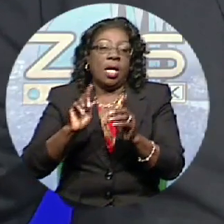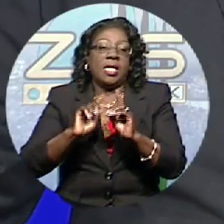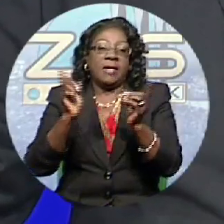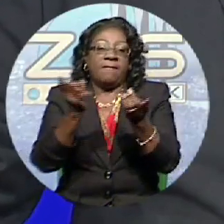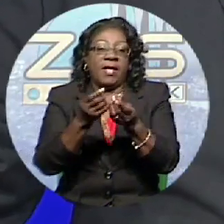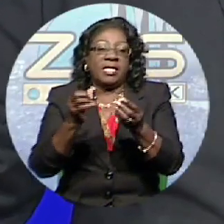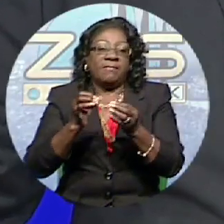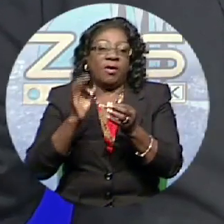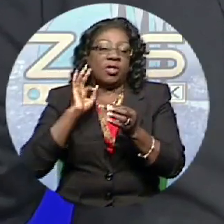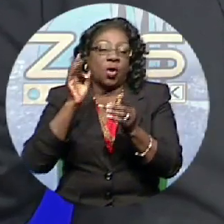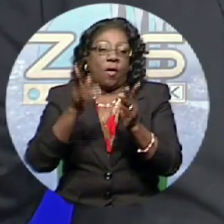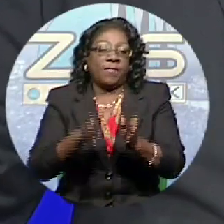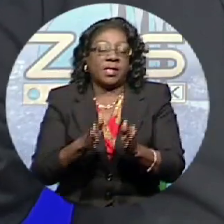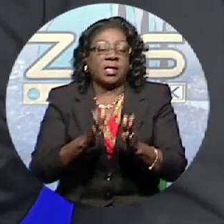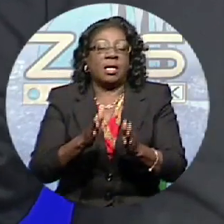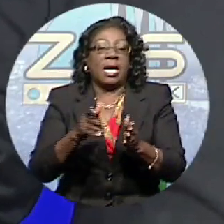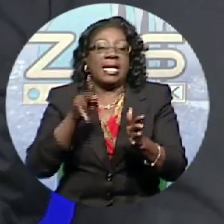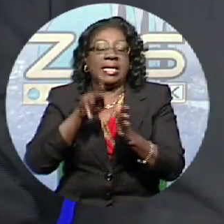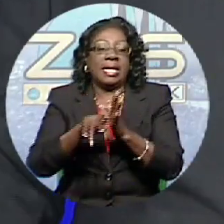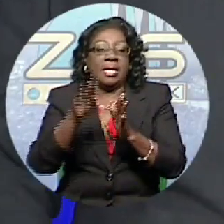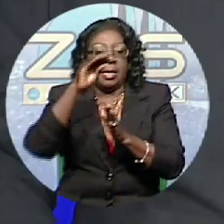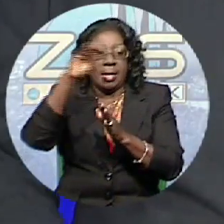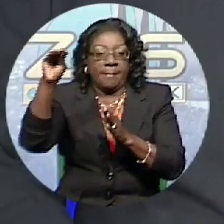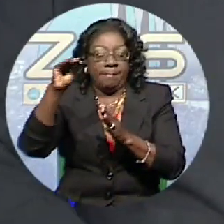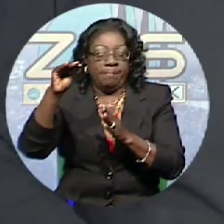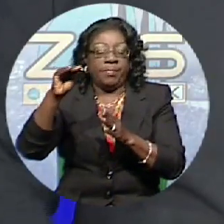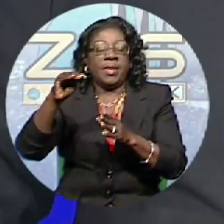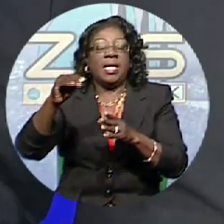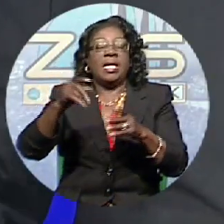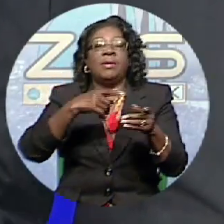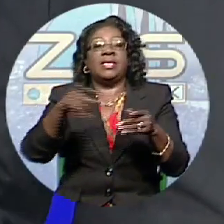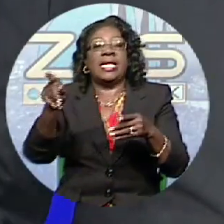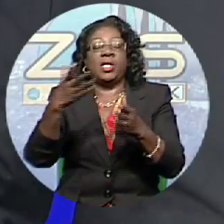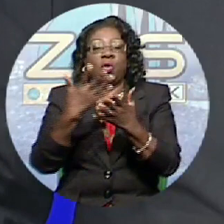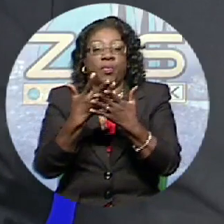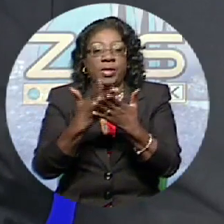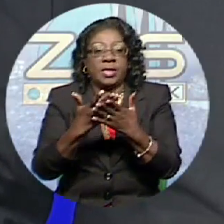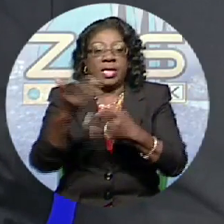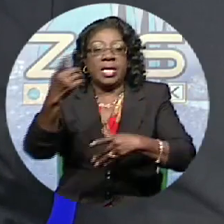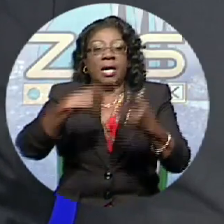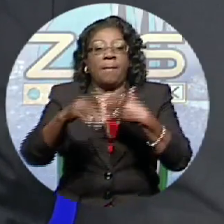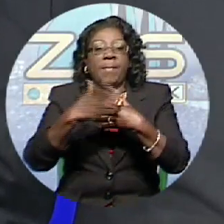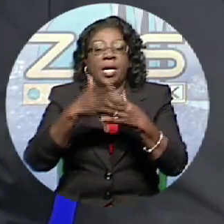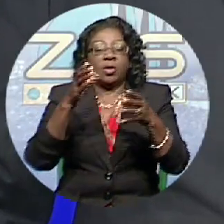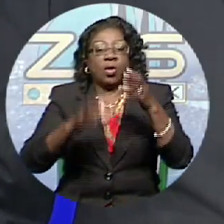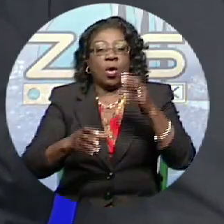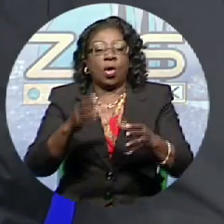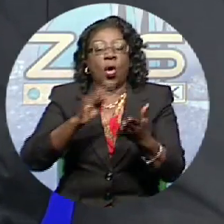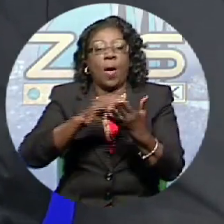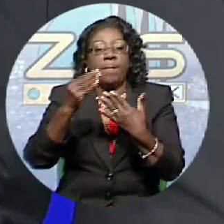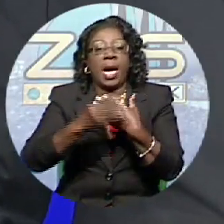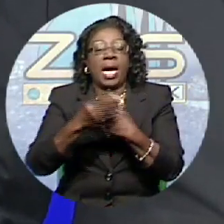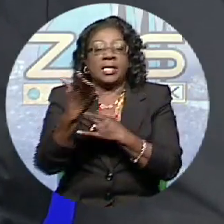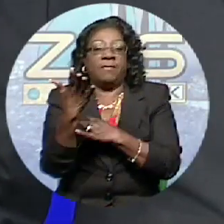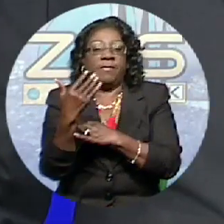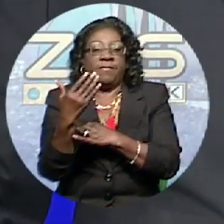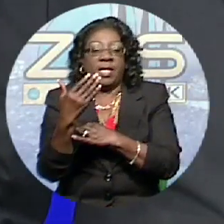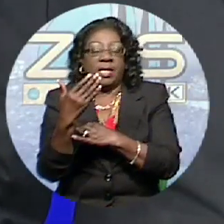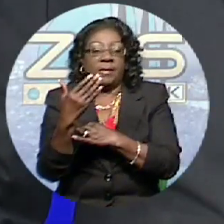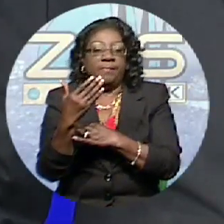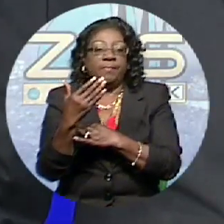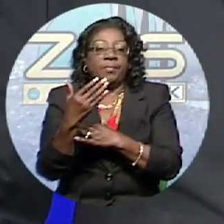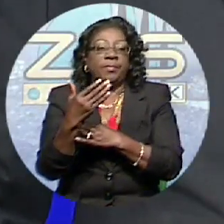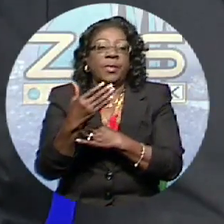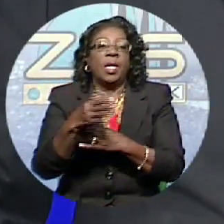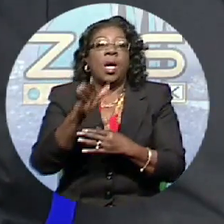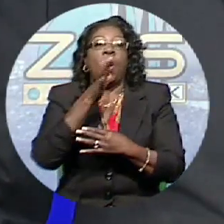stomach. In court, bail was denied and Roll was remanded to prison. He returns to court on March 15th. Also, a female